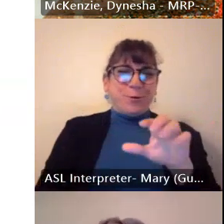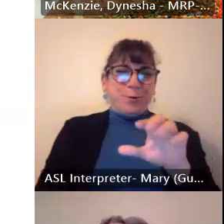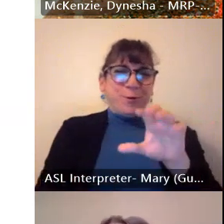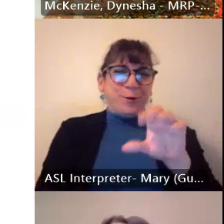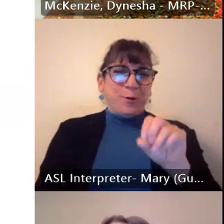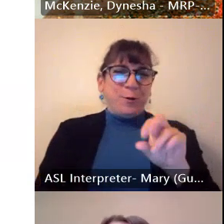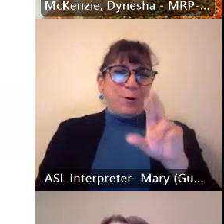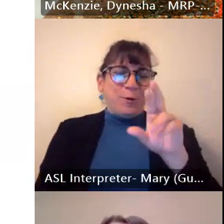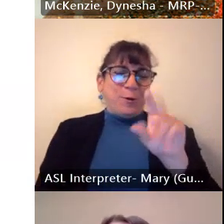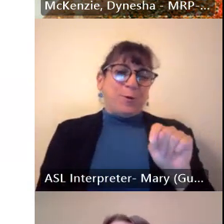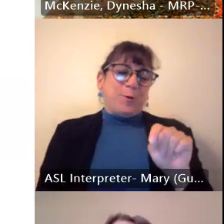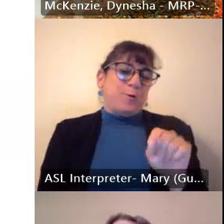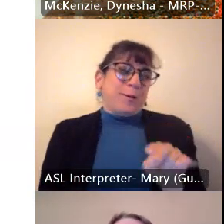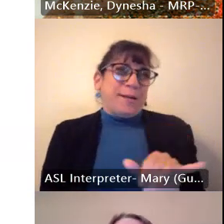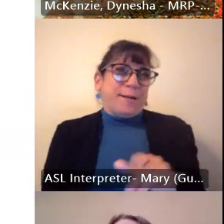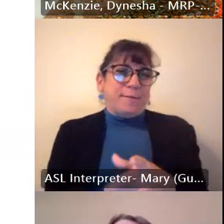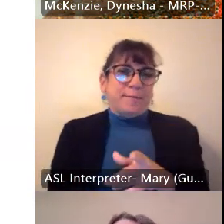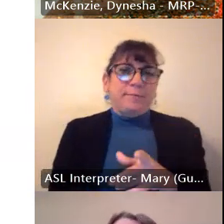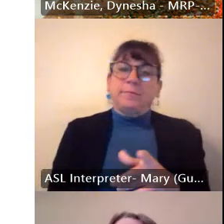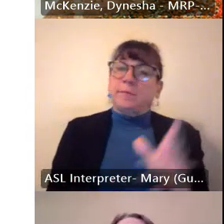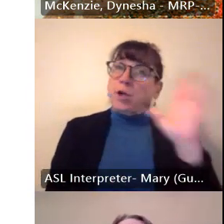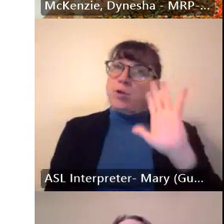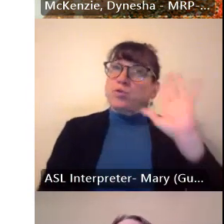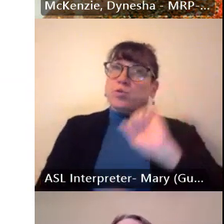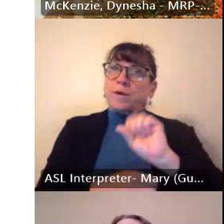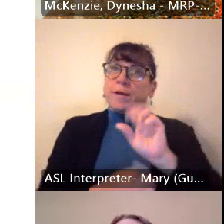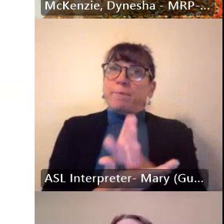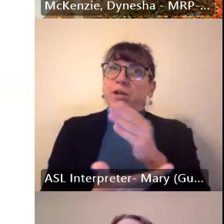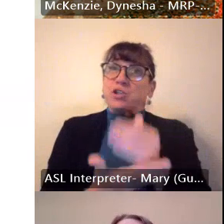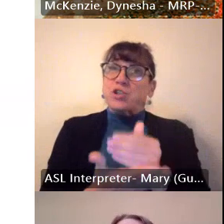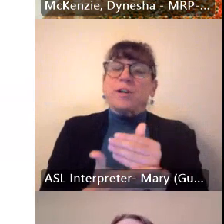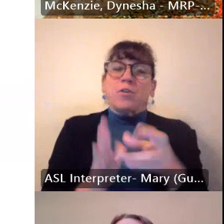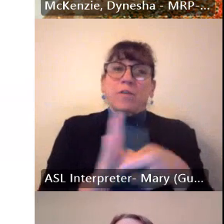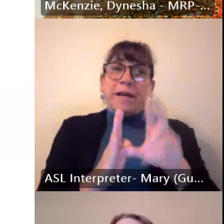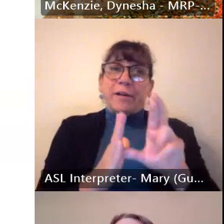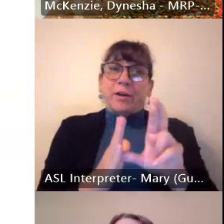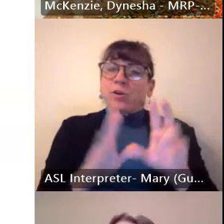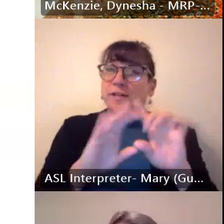So I used to work in the budget review division and